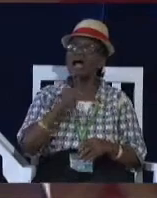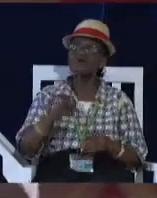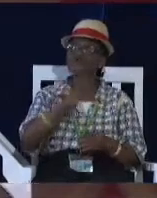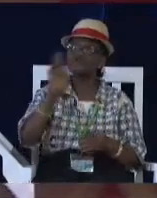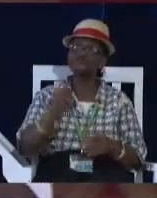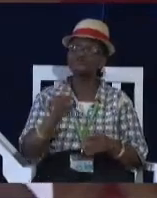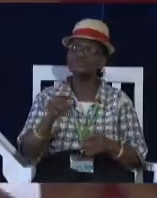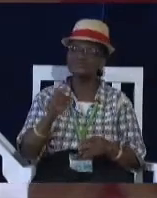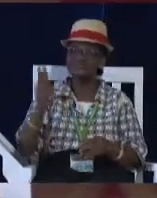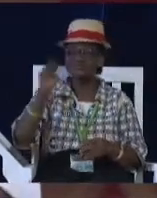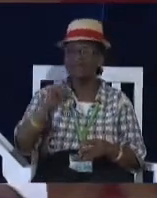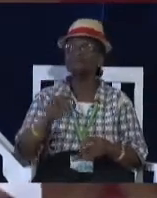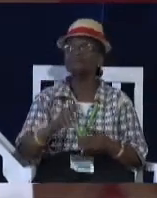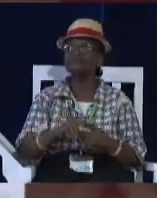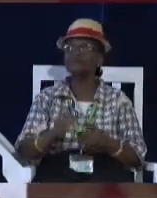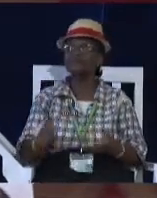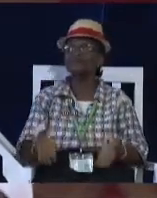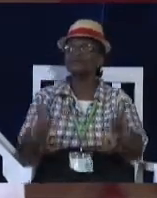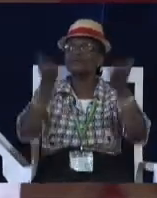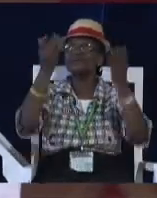And we were just sitting down.